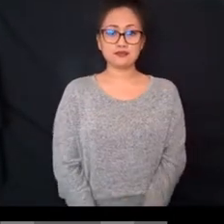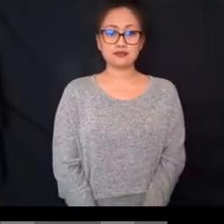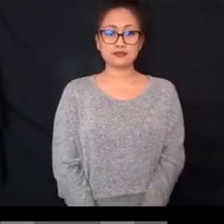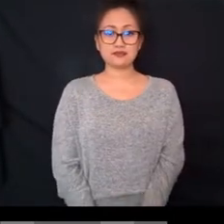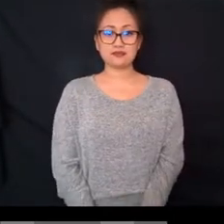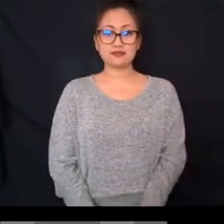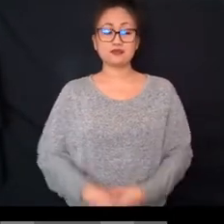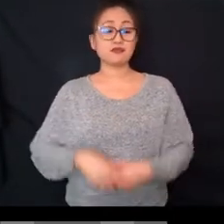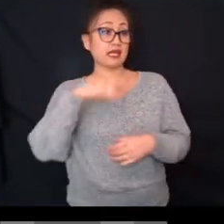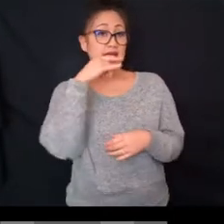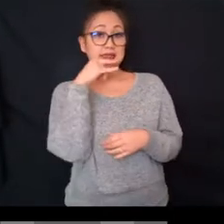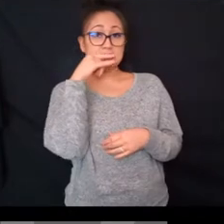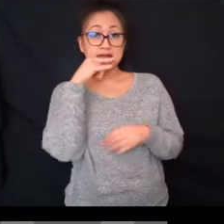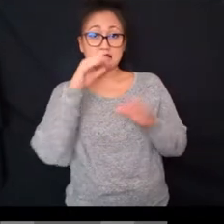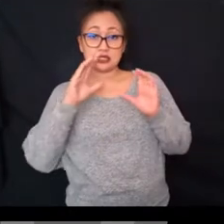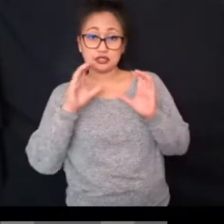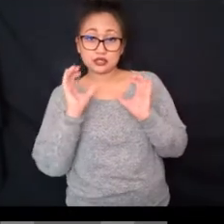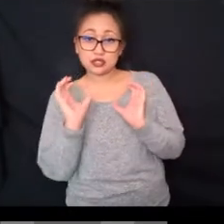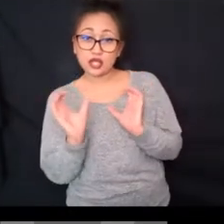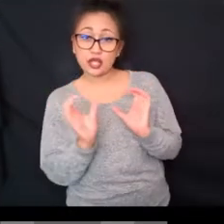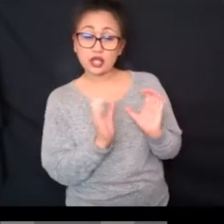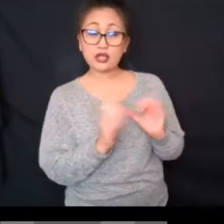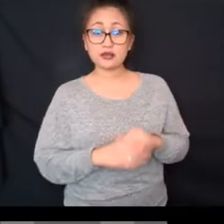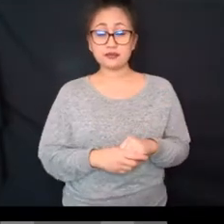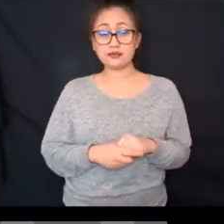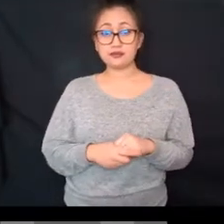Decompose. The whole part.